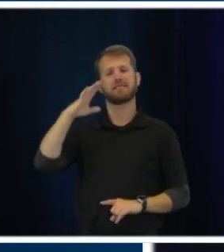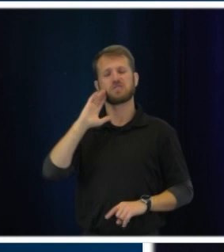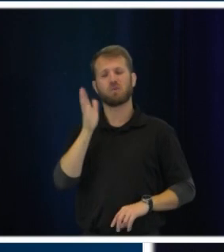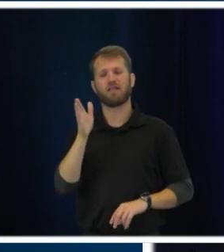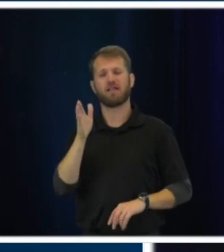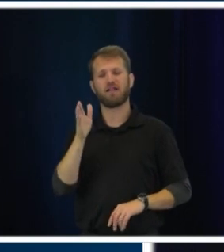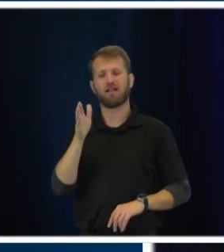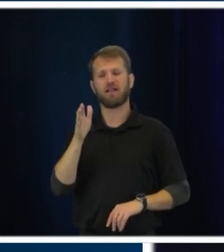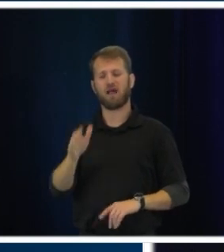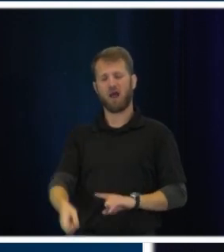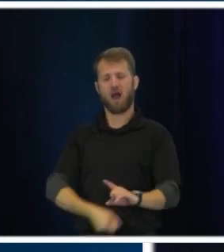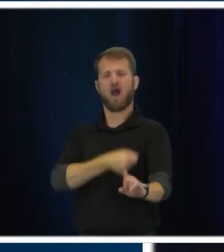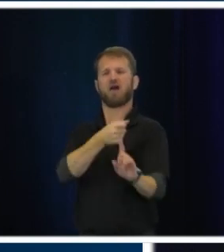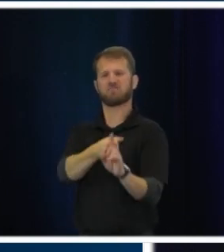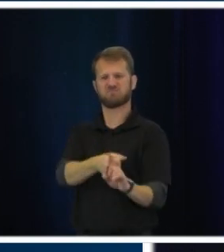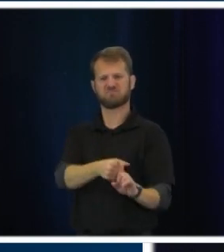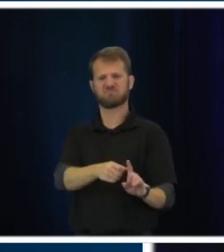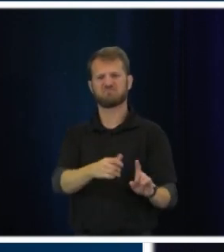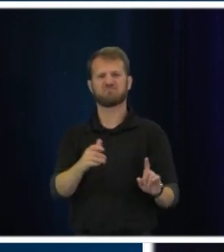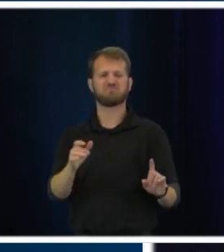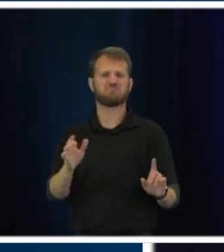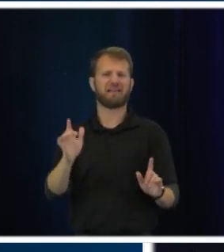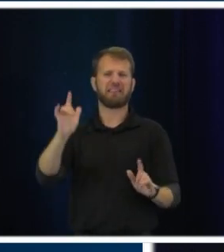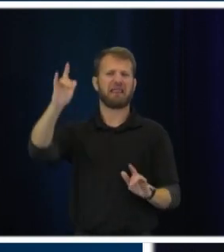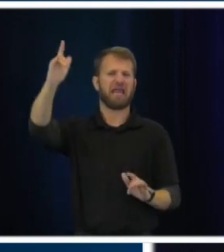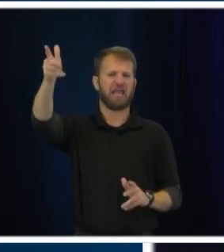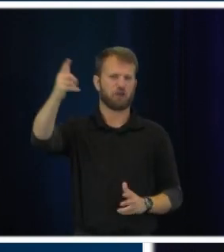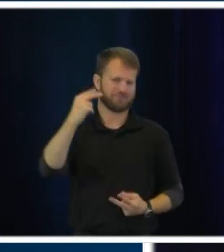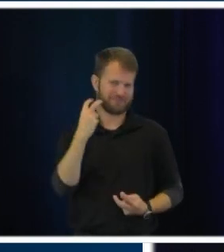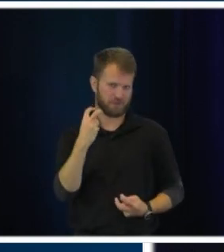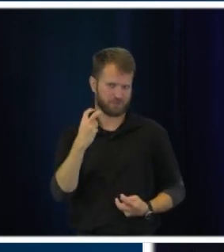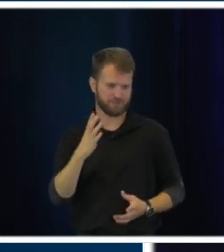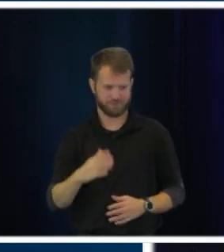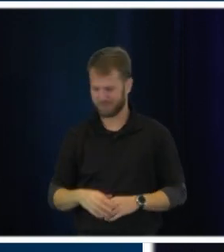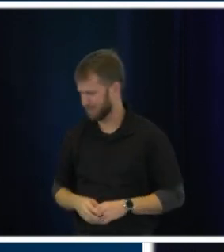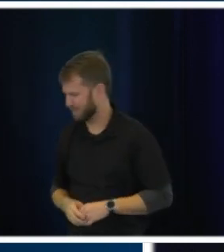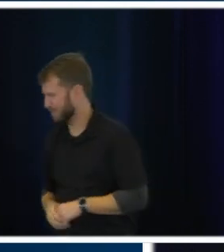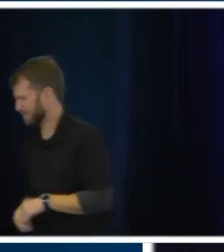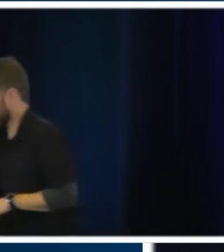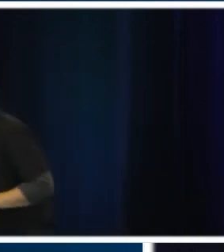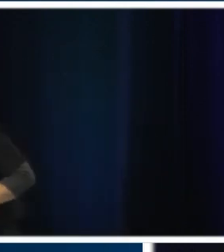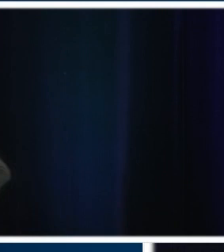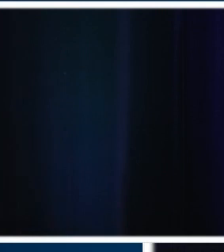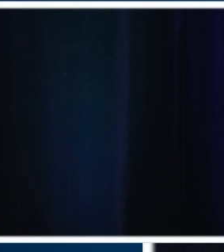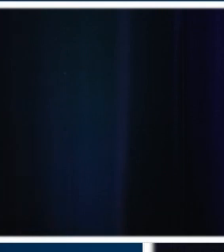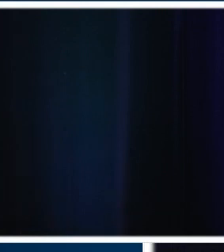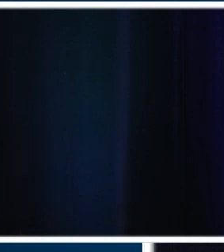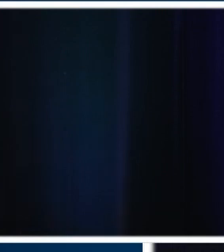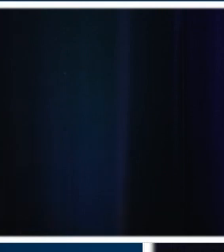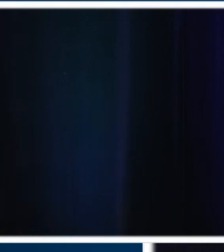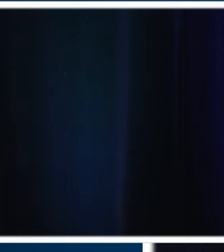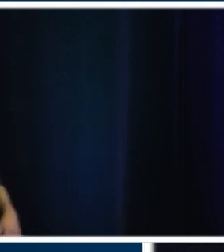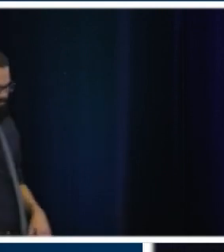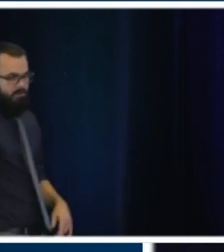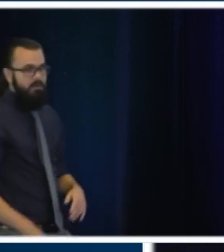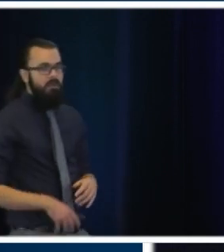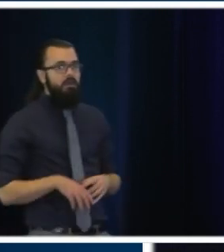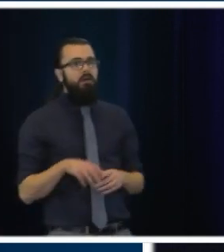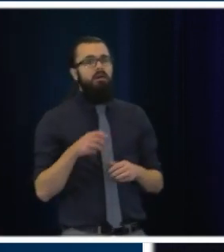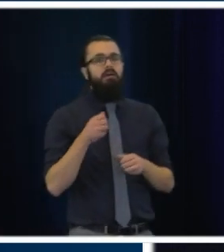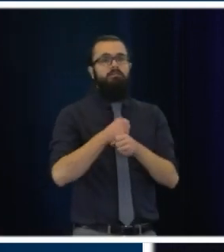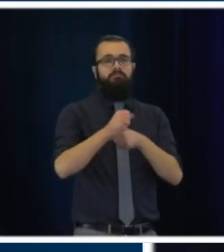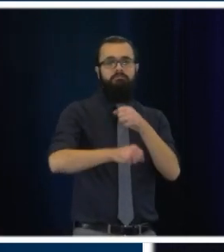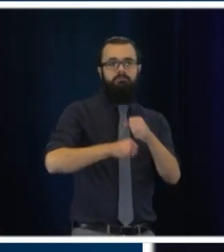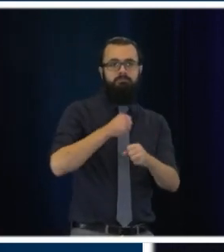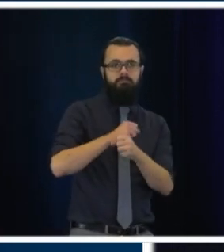have an impact so many years later. So we fast forward to the Fair Housing Act